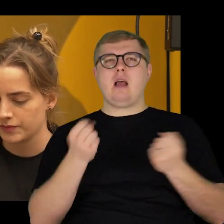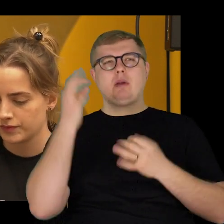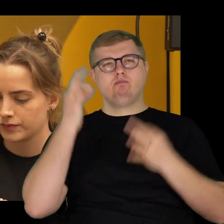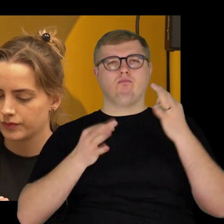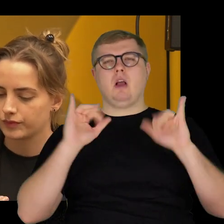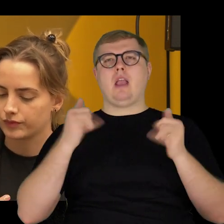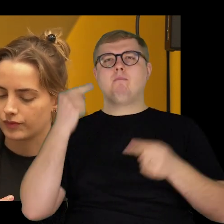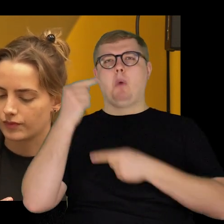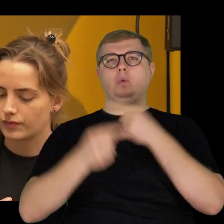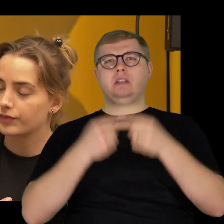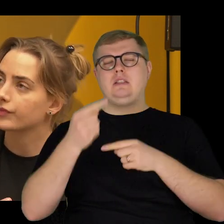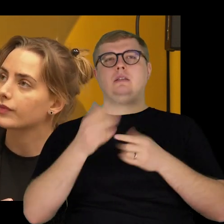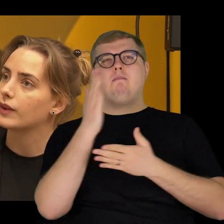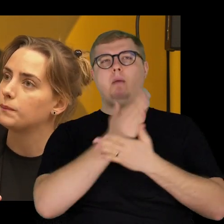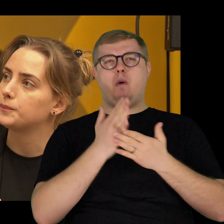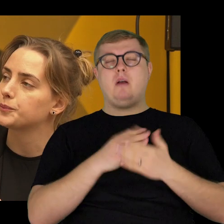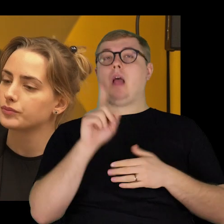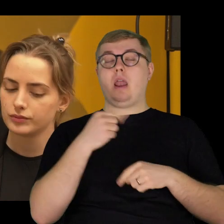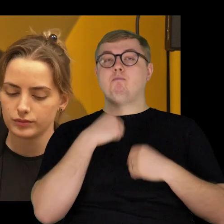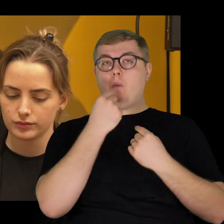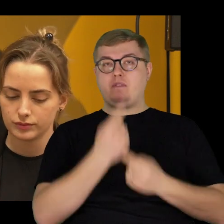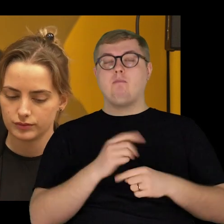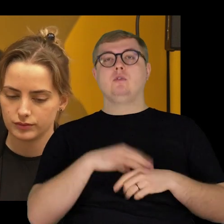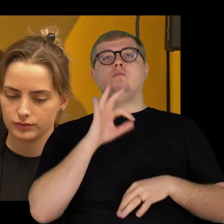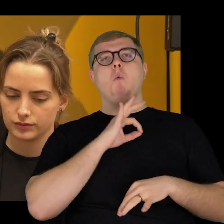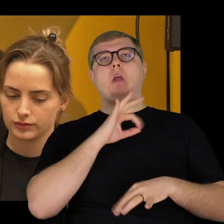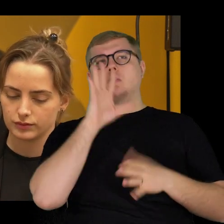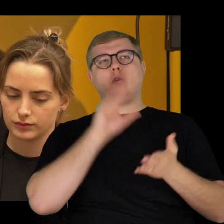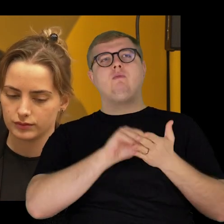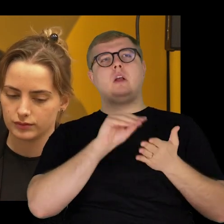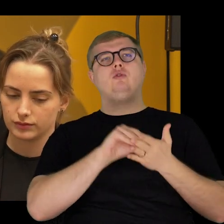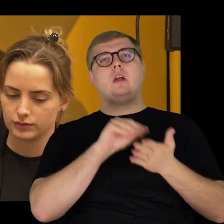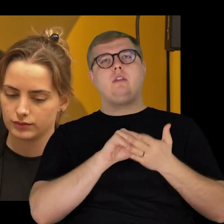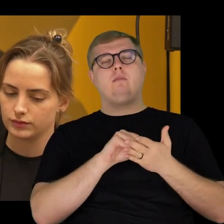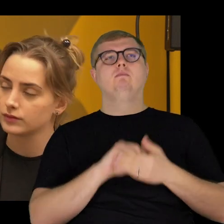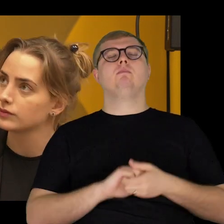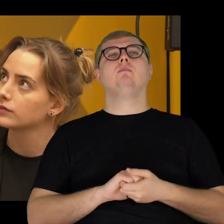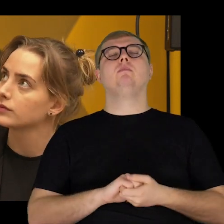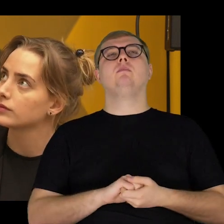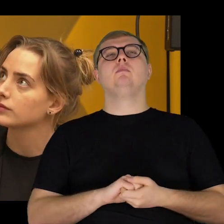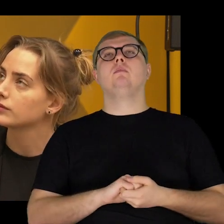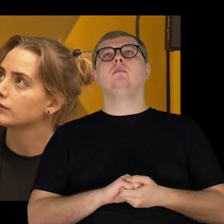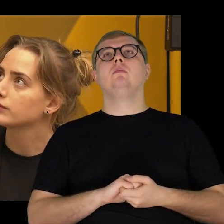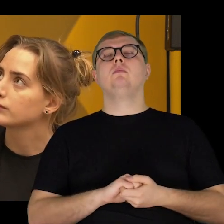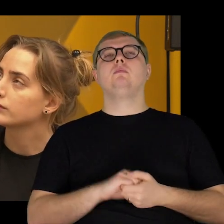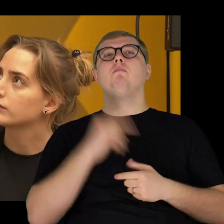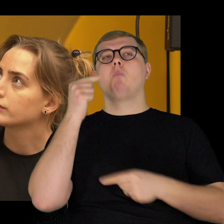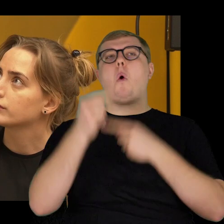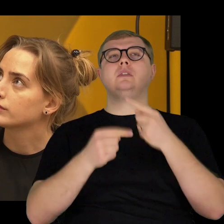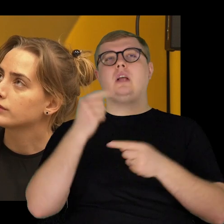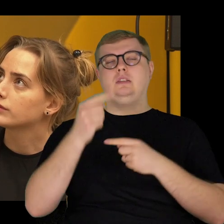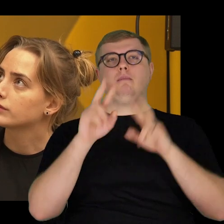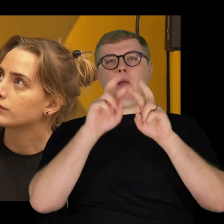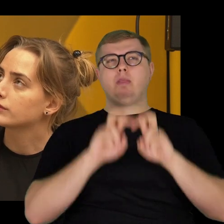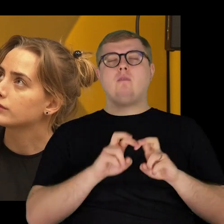process itself. But I would say, like, with my experience on the research process is like